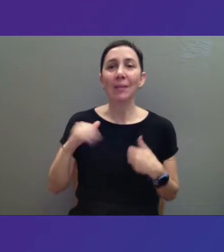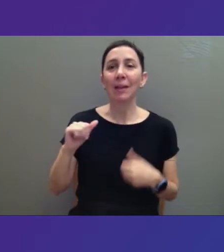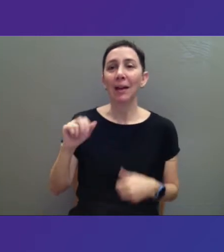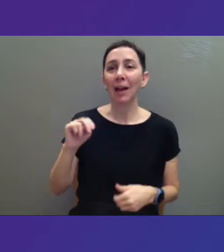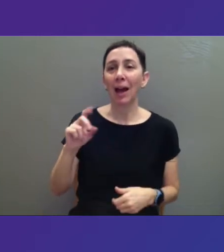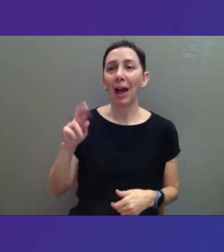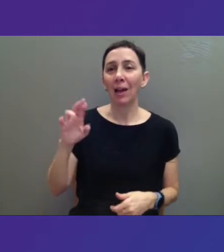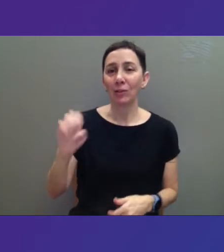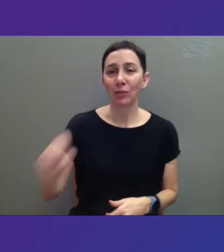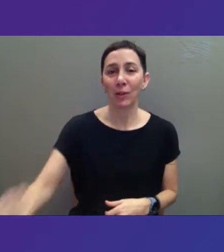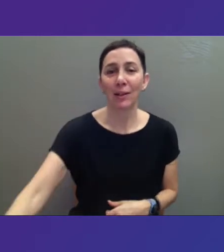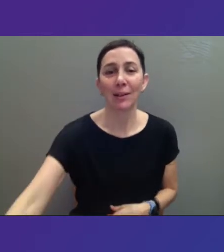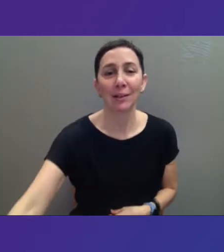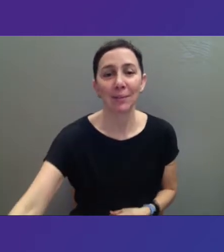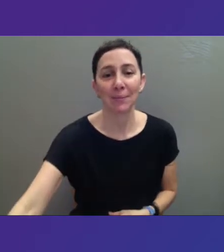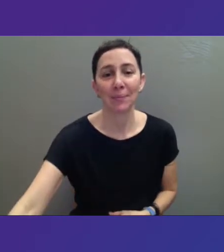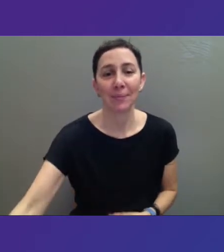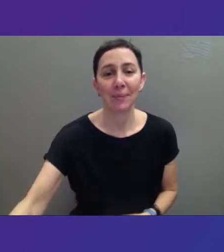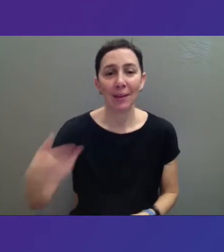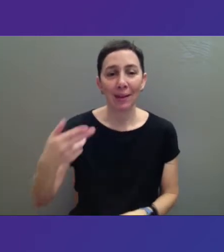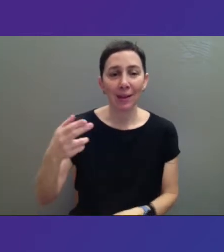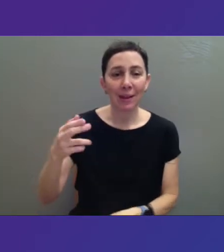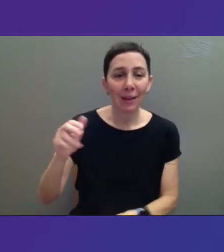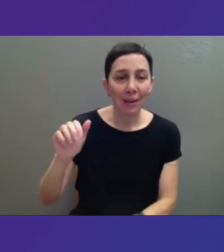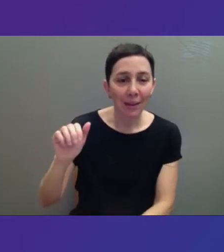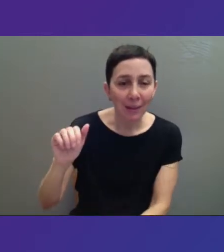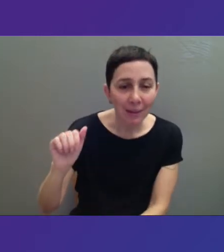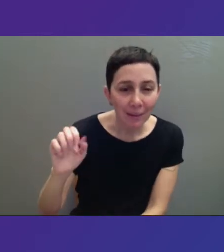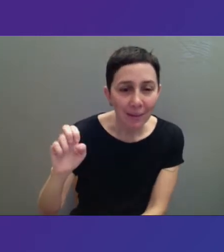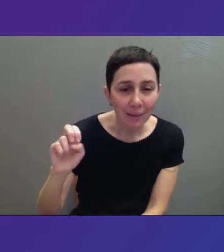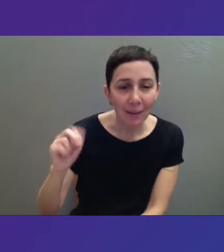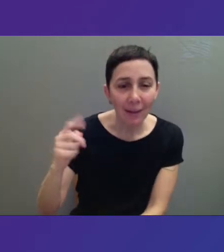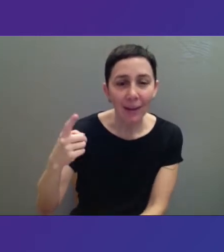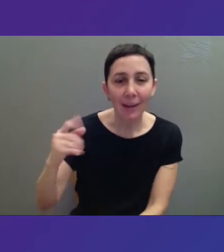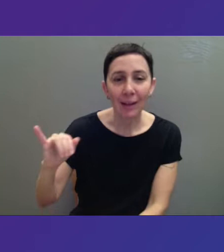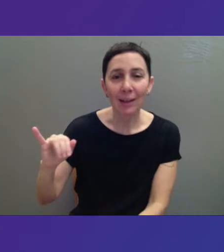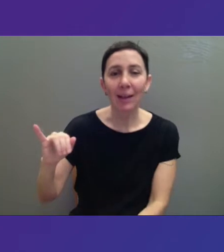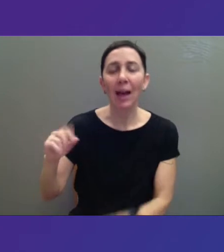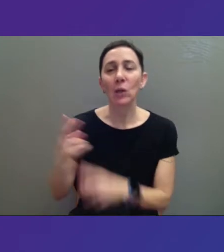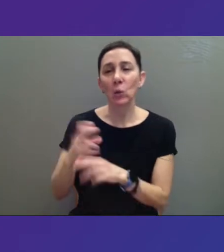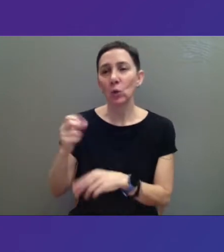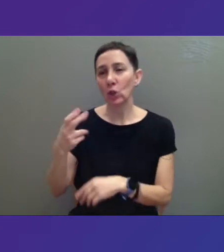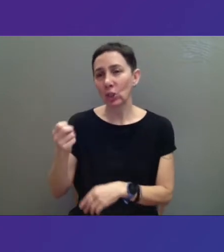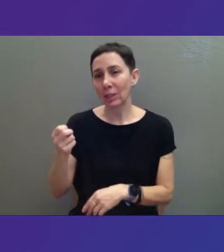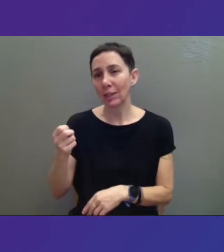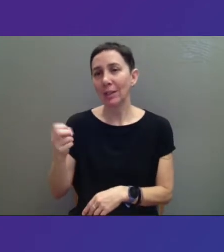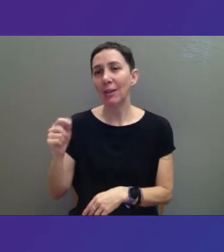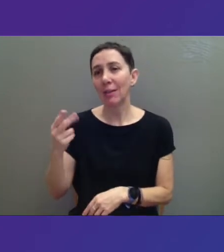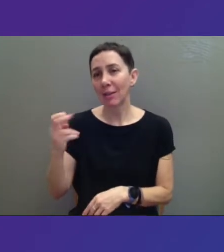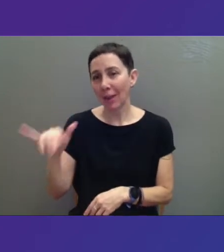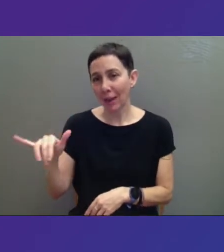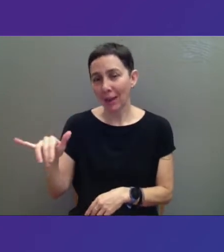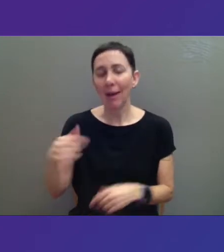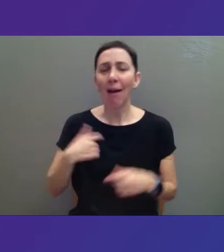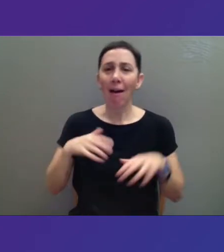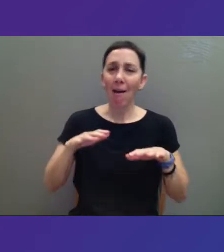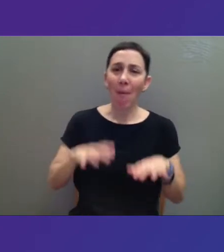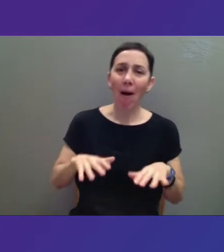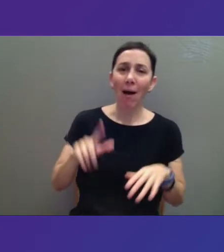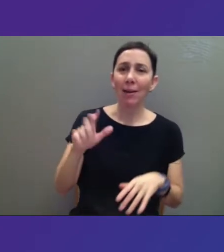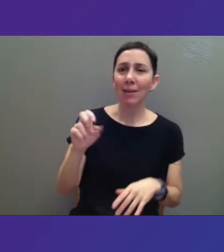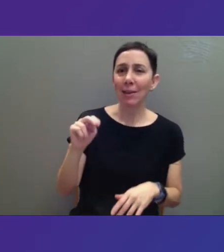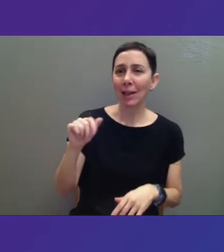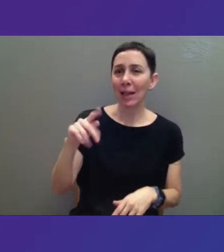speaking, pronouns she, they. Calling from Lenapehoking, the ancestral and unceded lands of